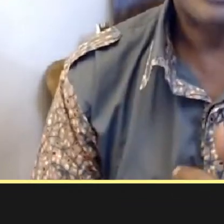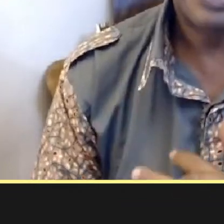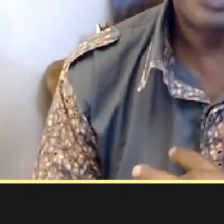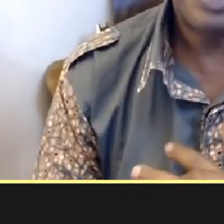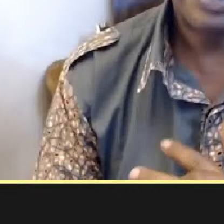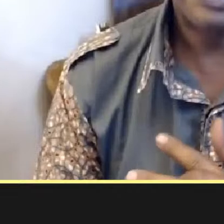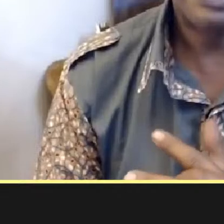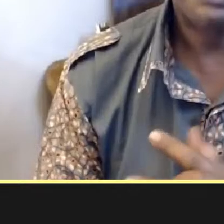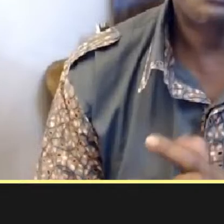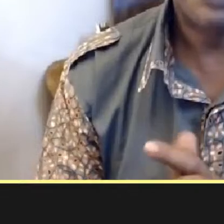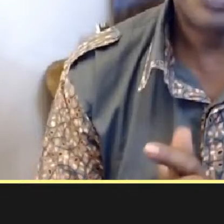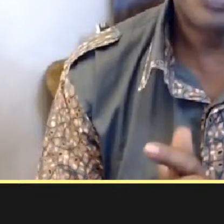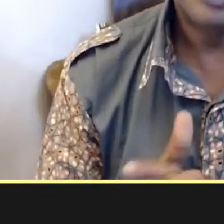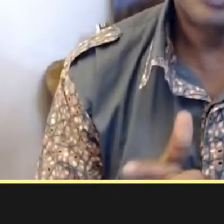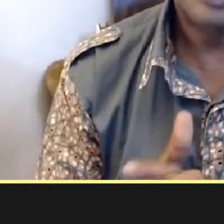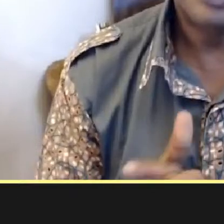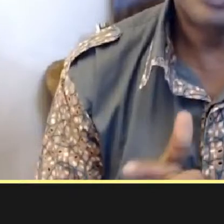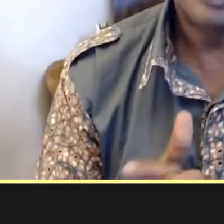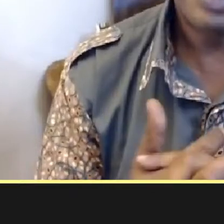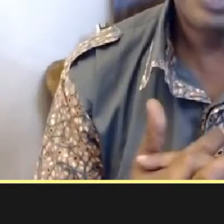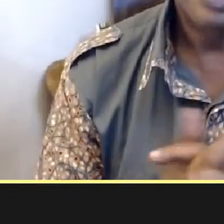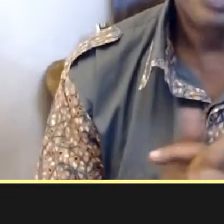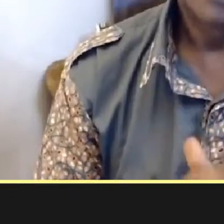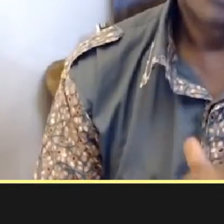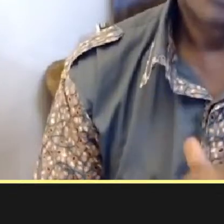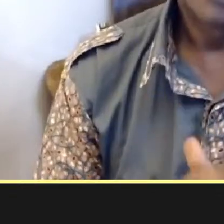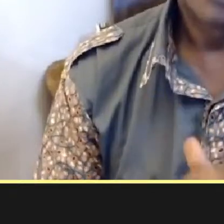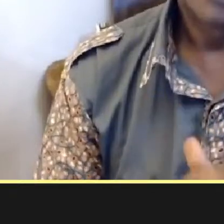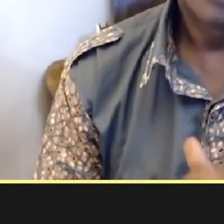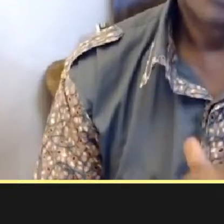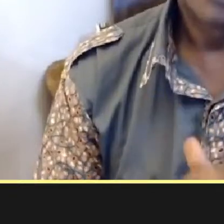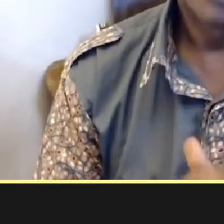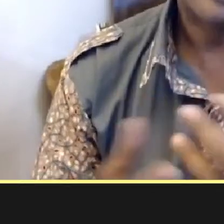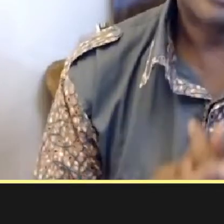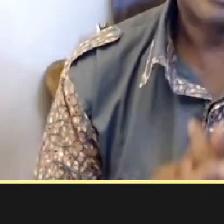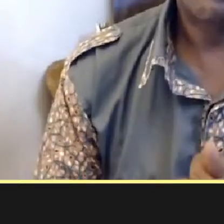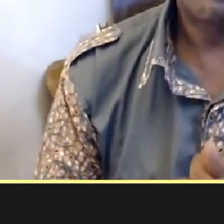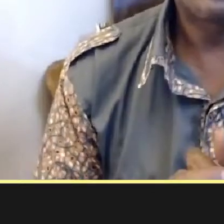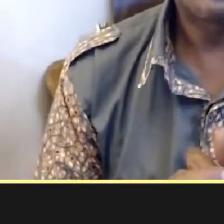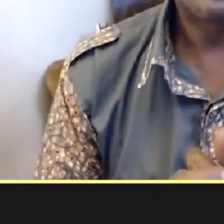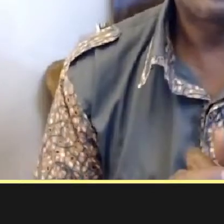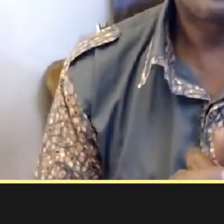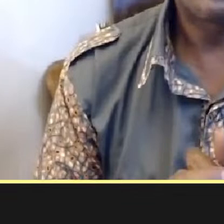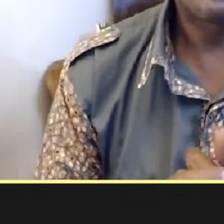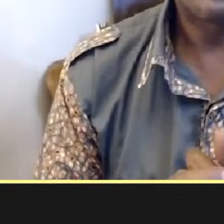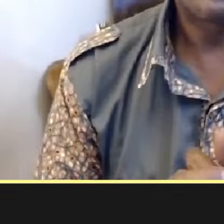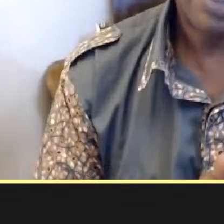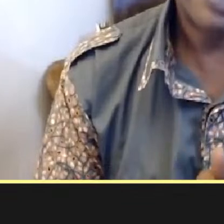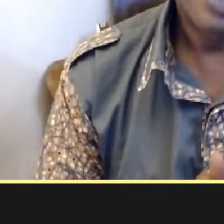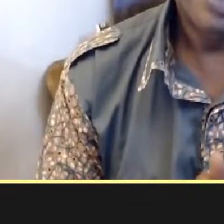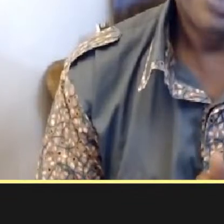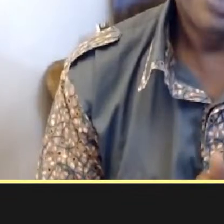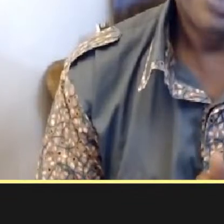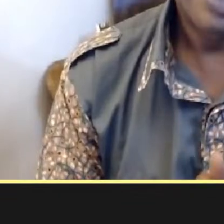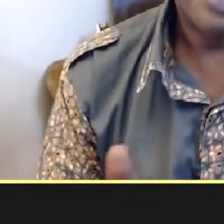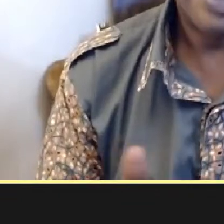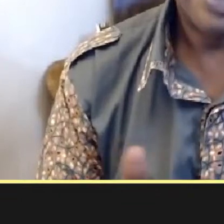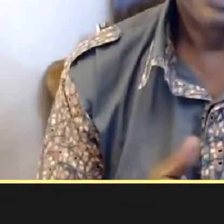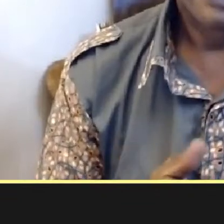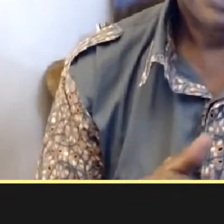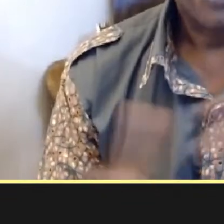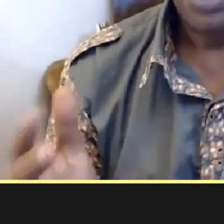urged by His Excellency the President last year to even increase the number of people to be trained to 700,000 this